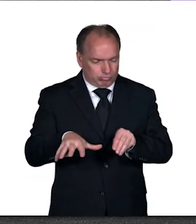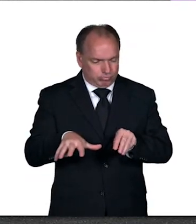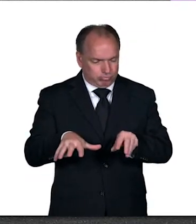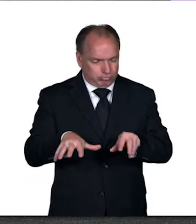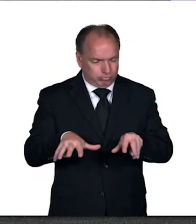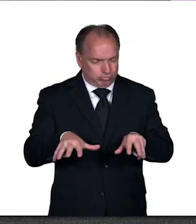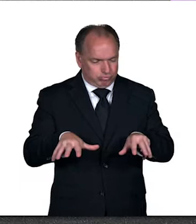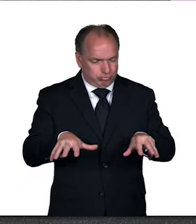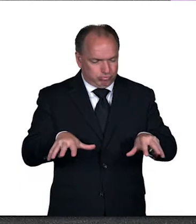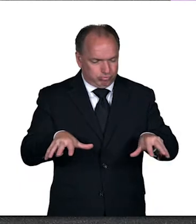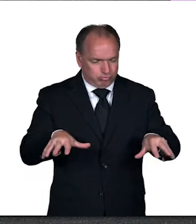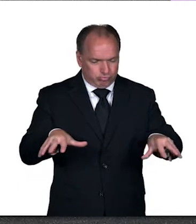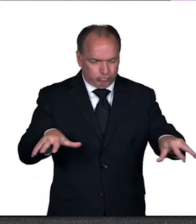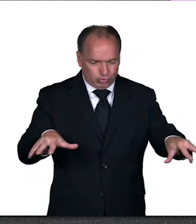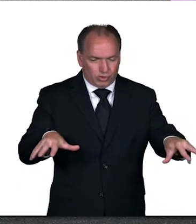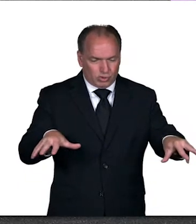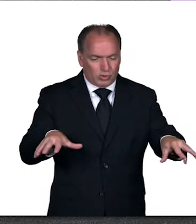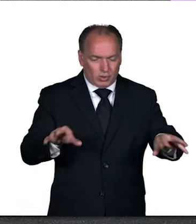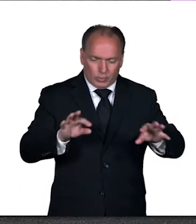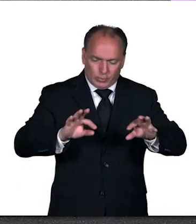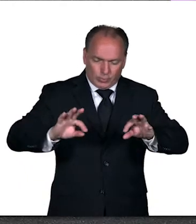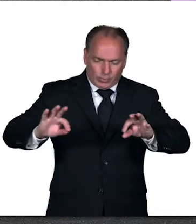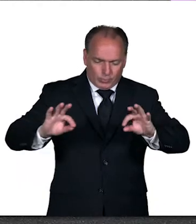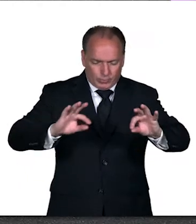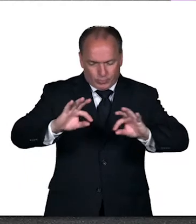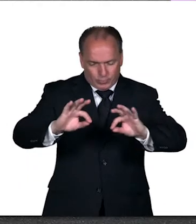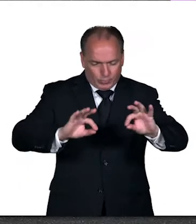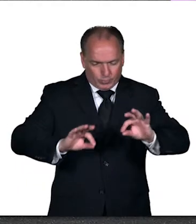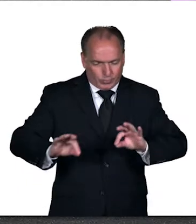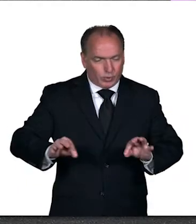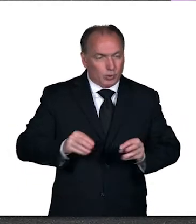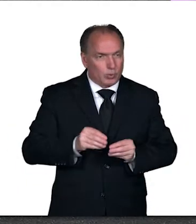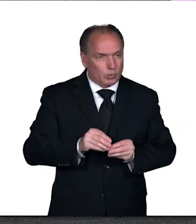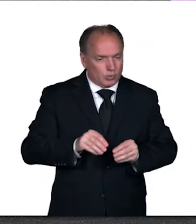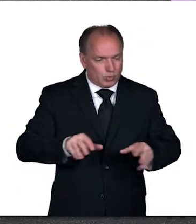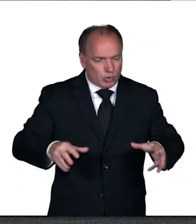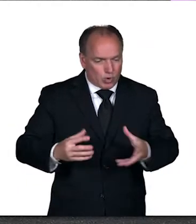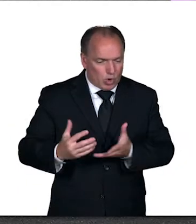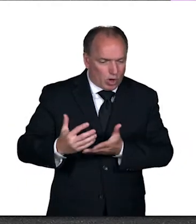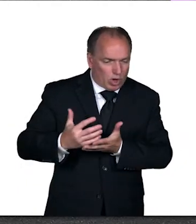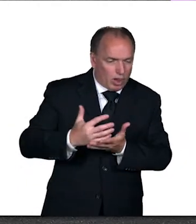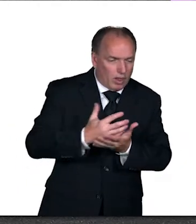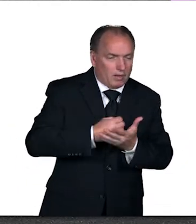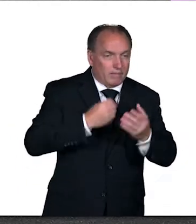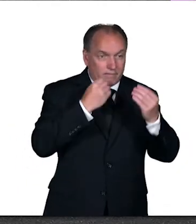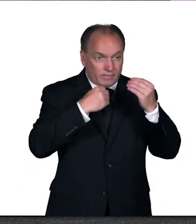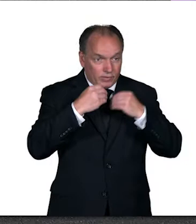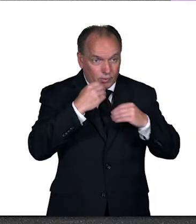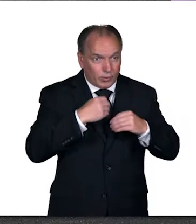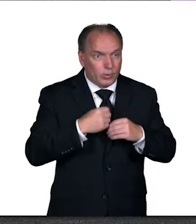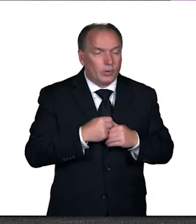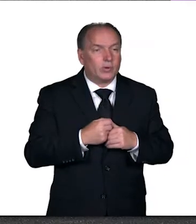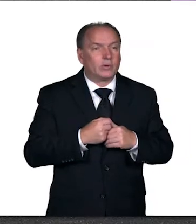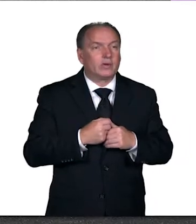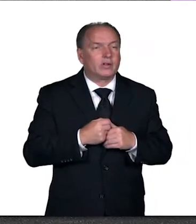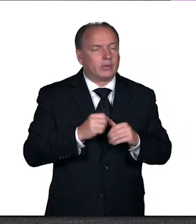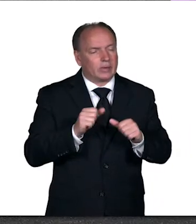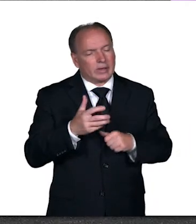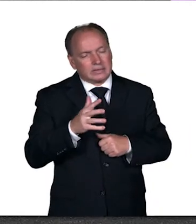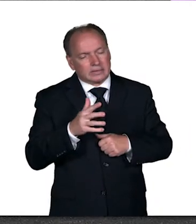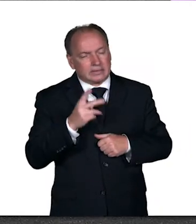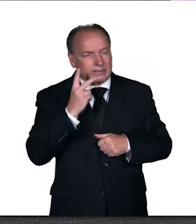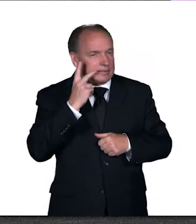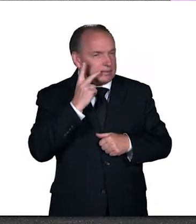roots out because they like to grow and gather some food. So you can